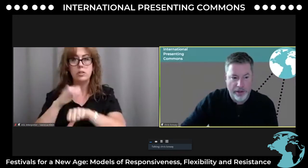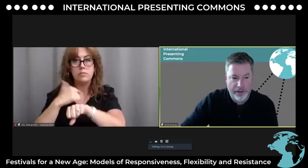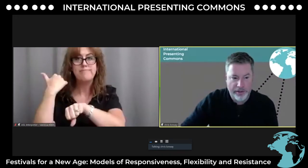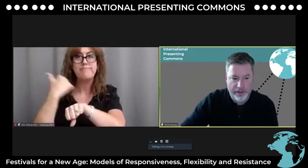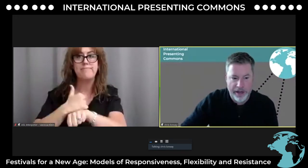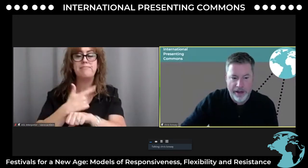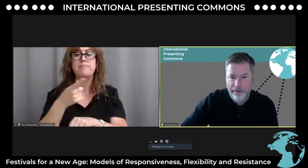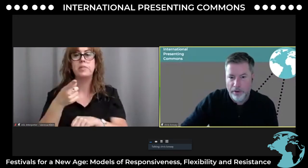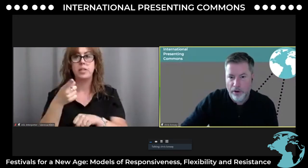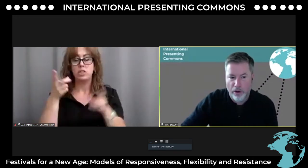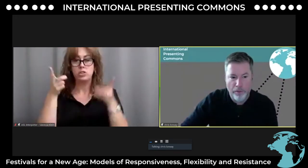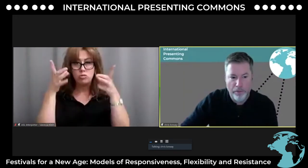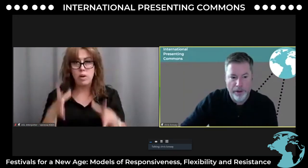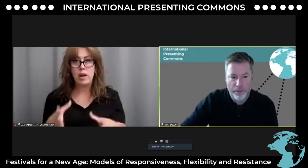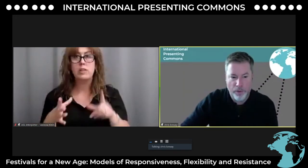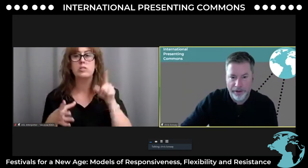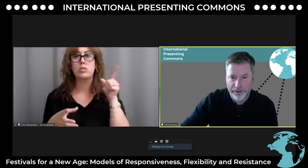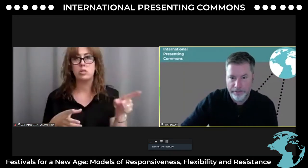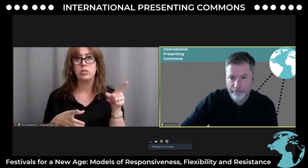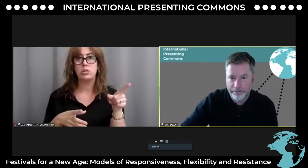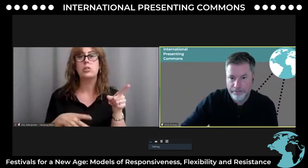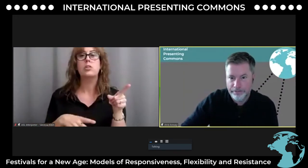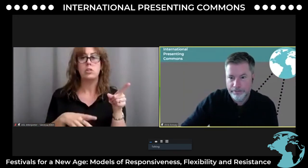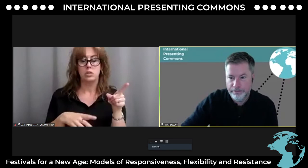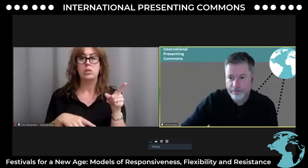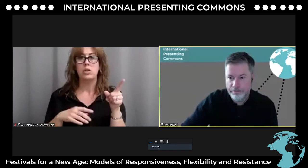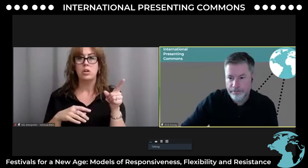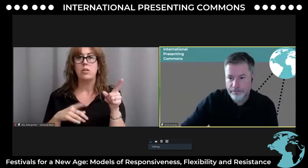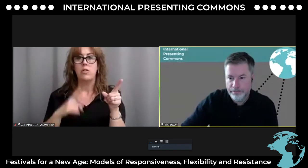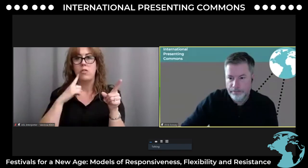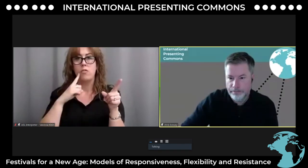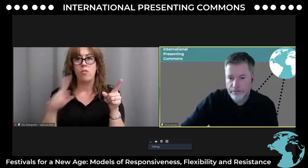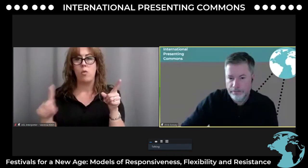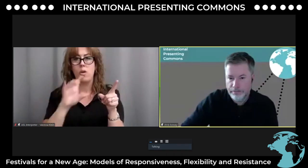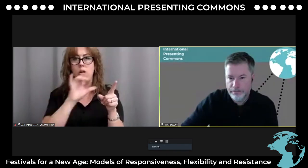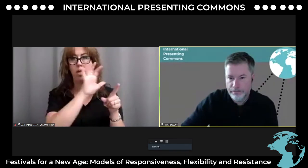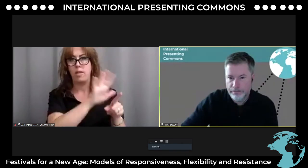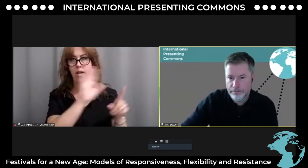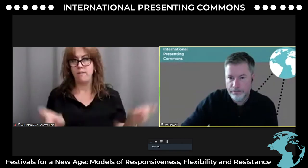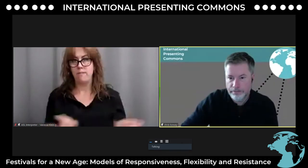and joins us today from her home in Wellington.